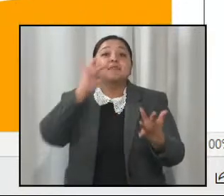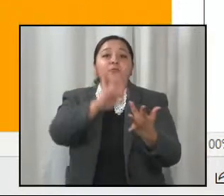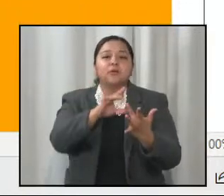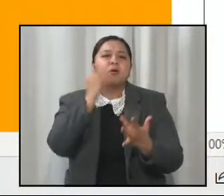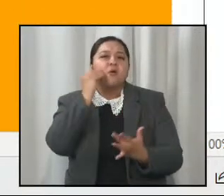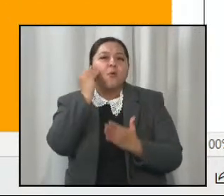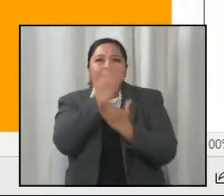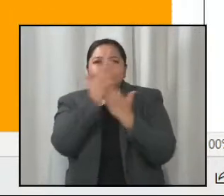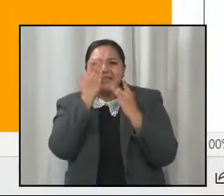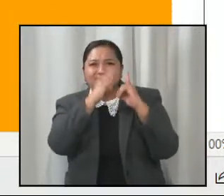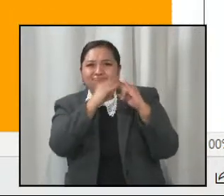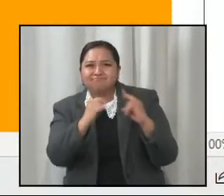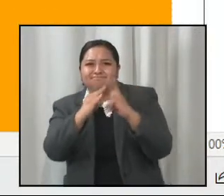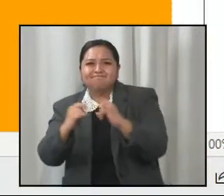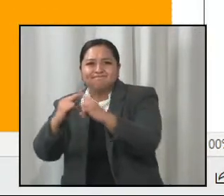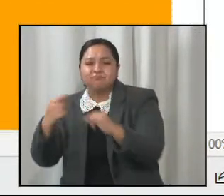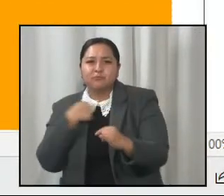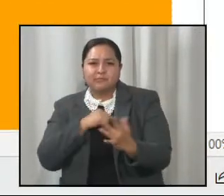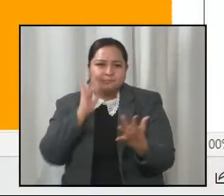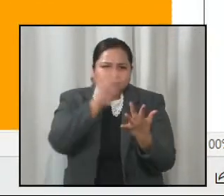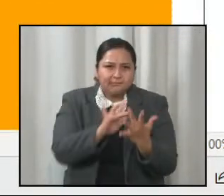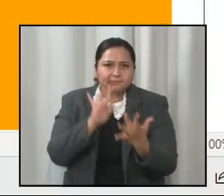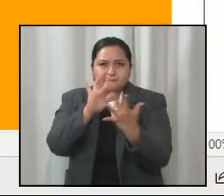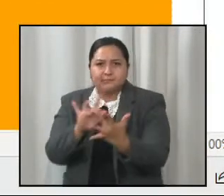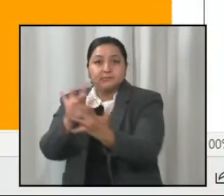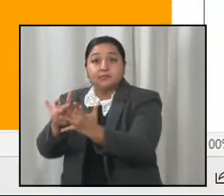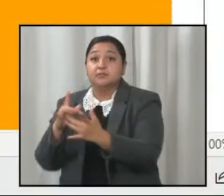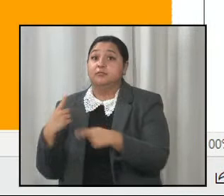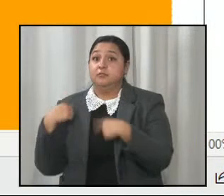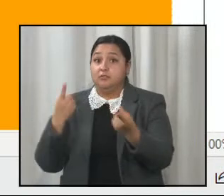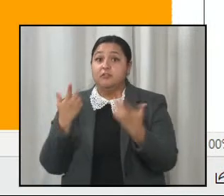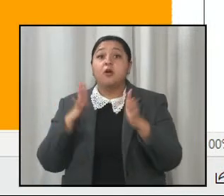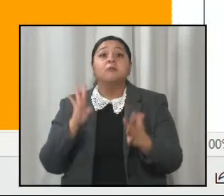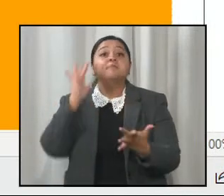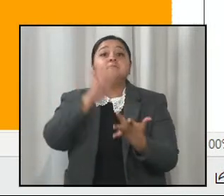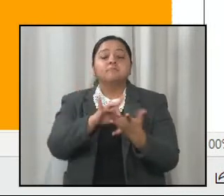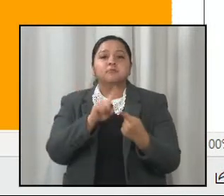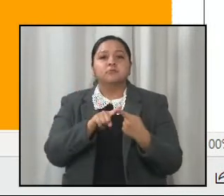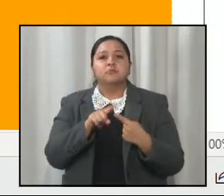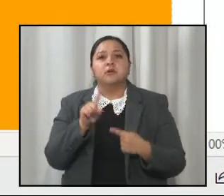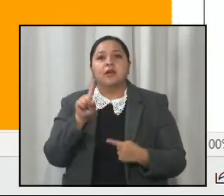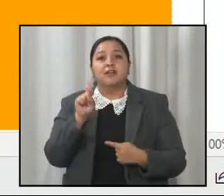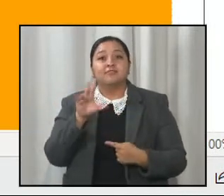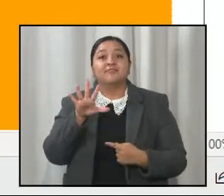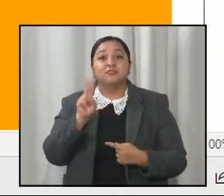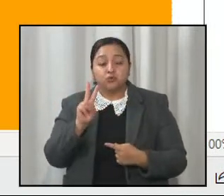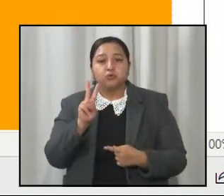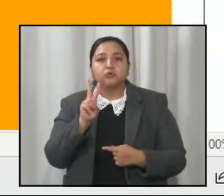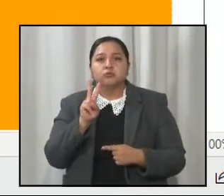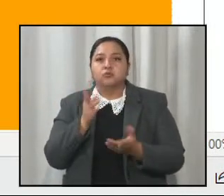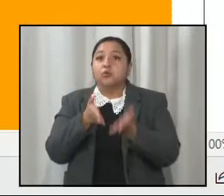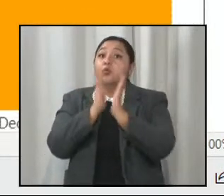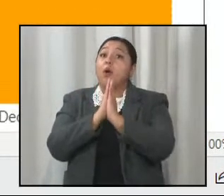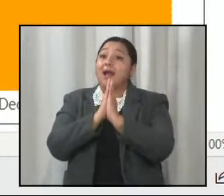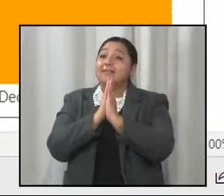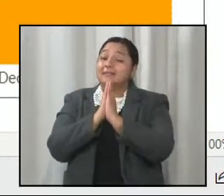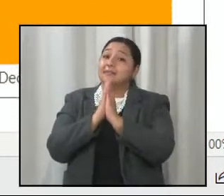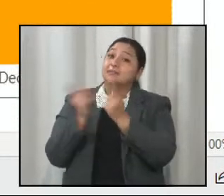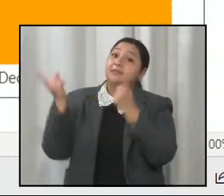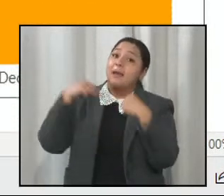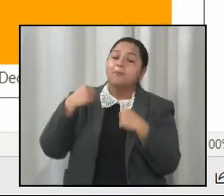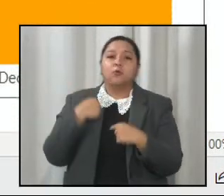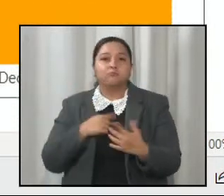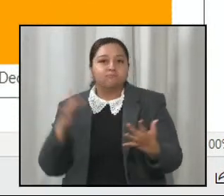January 10th, we have responded to 152 requests on encampments, and we are seeing the people accepting services from